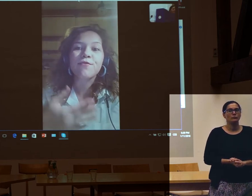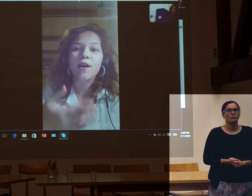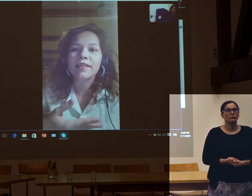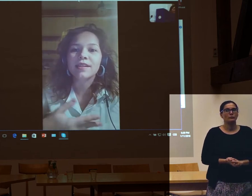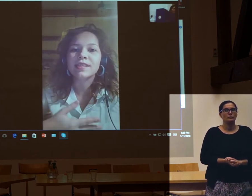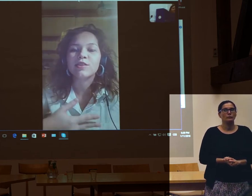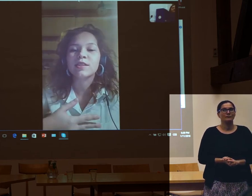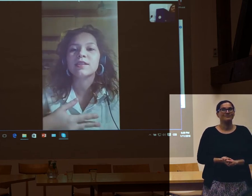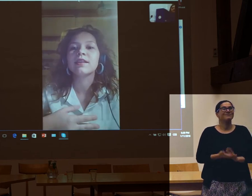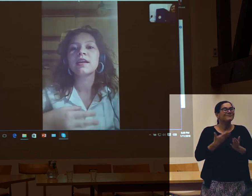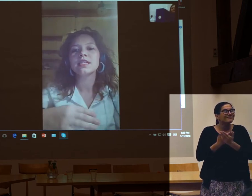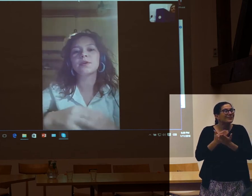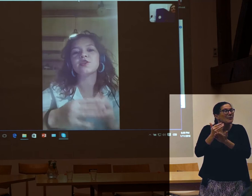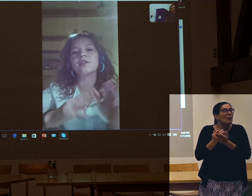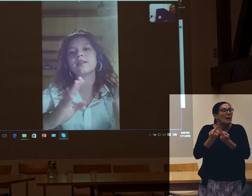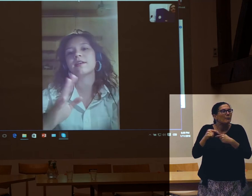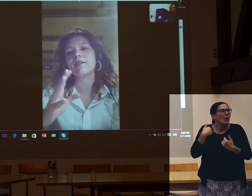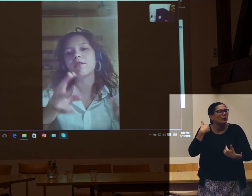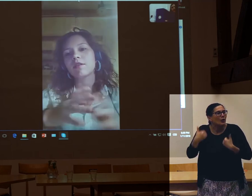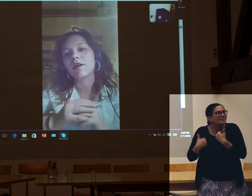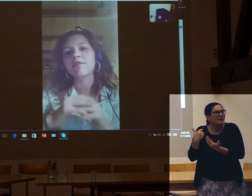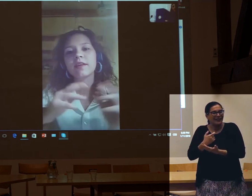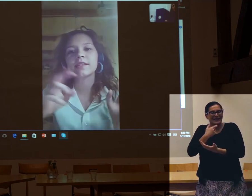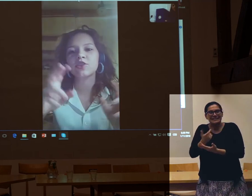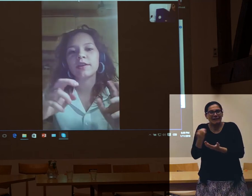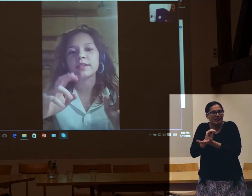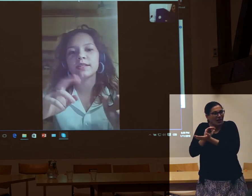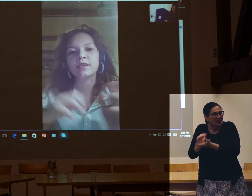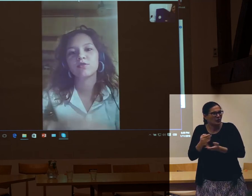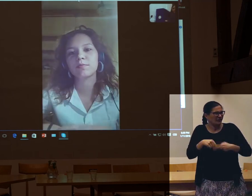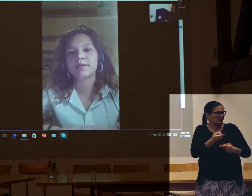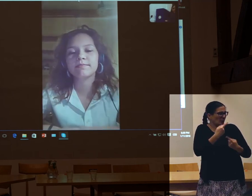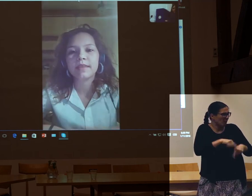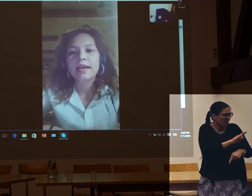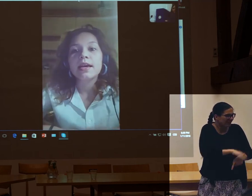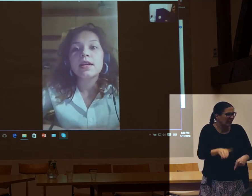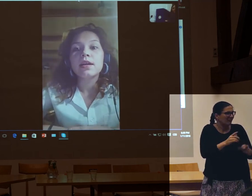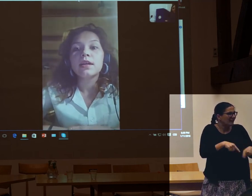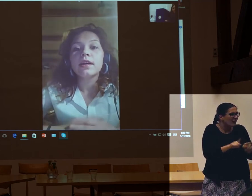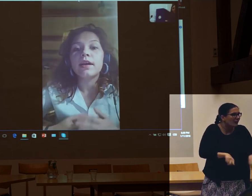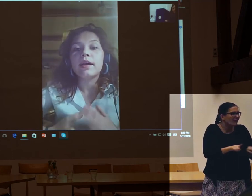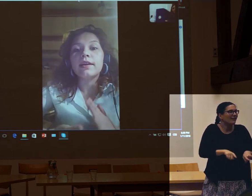program for adults, not specially or organized charity groups.